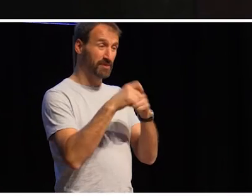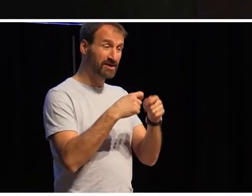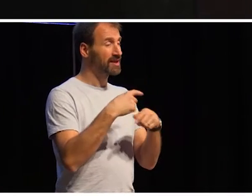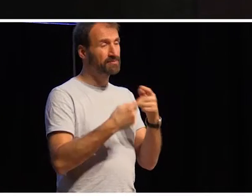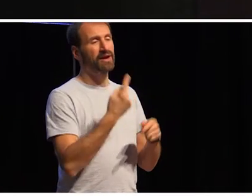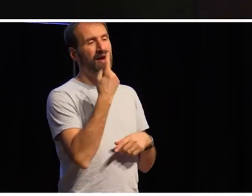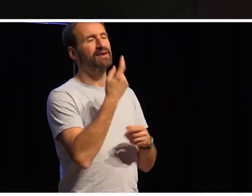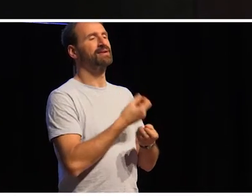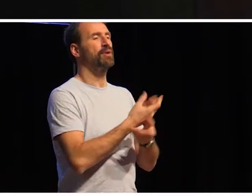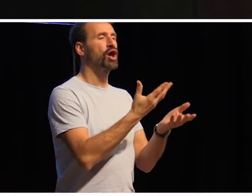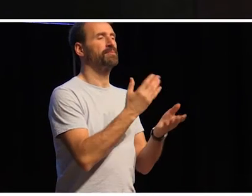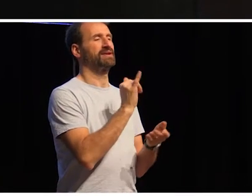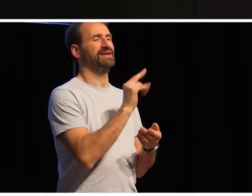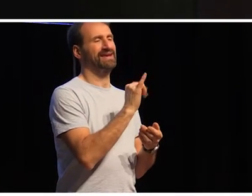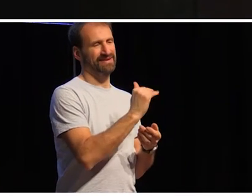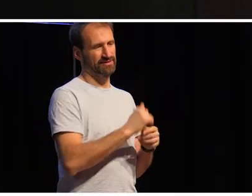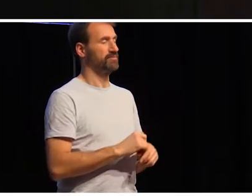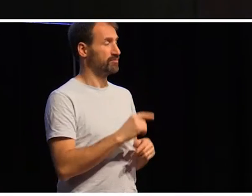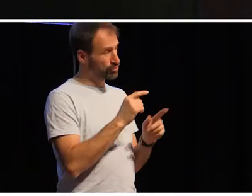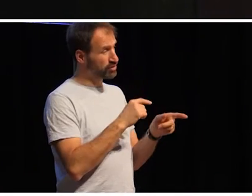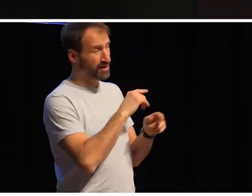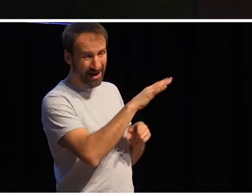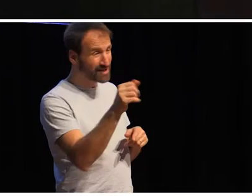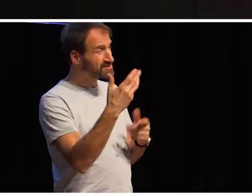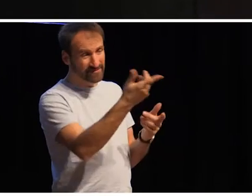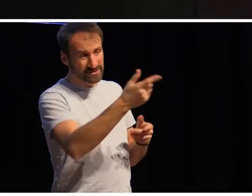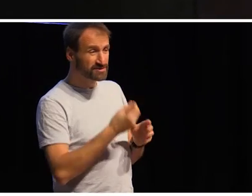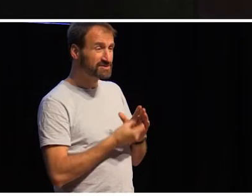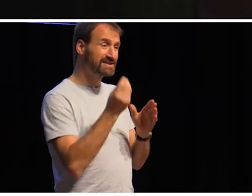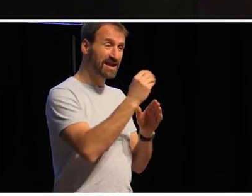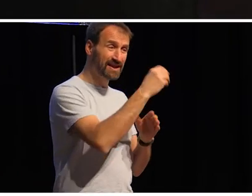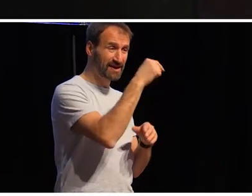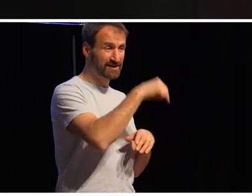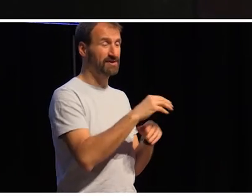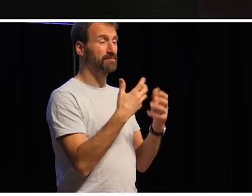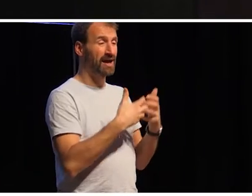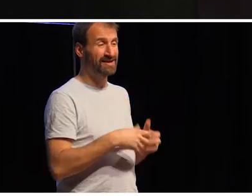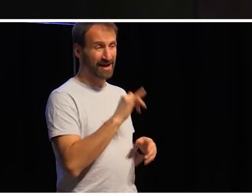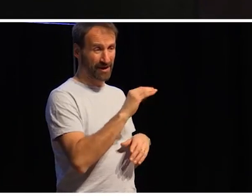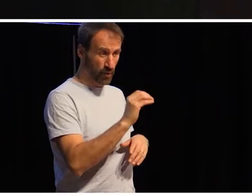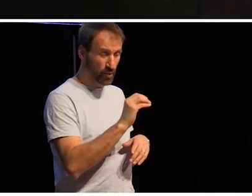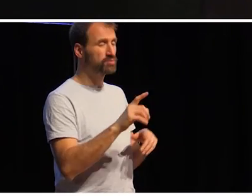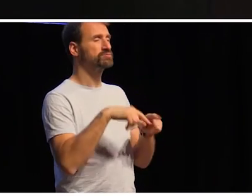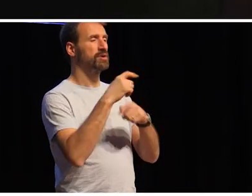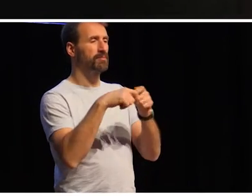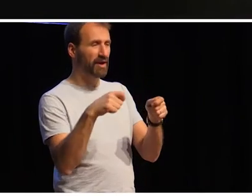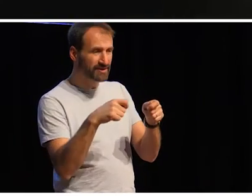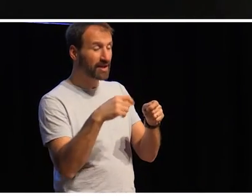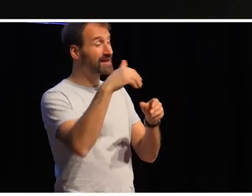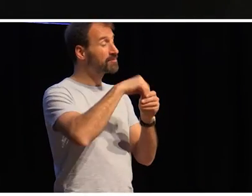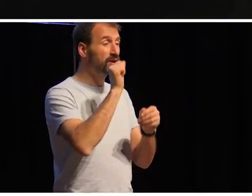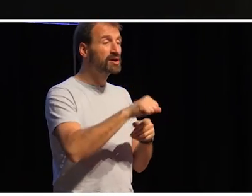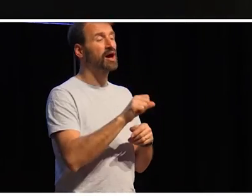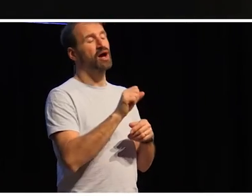So everything that you install in Machina.io is in a bundle. A bundle can contain shared libraries. It can contain